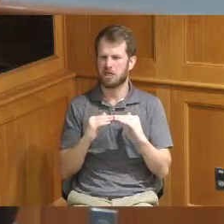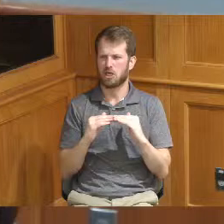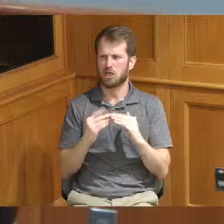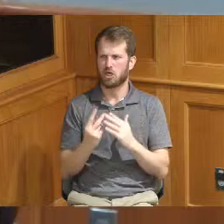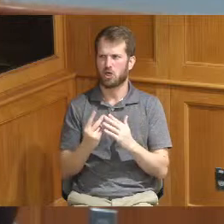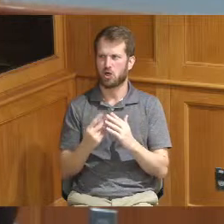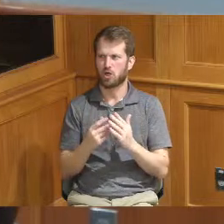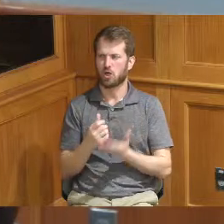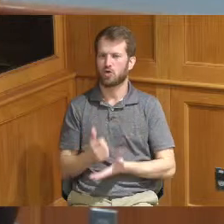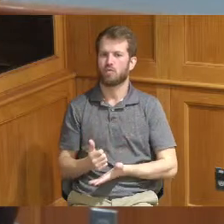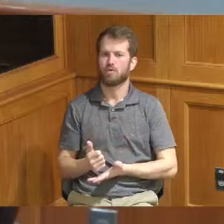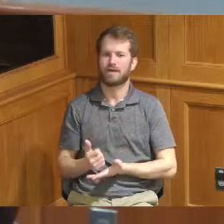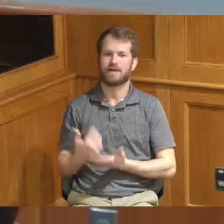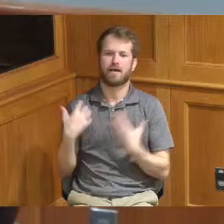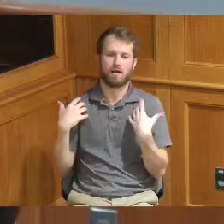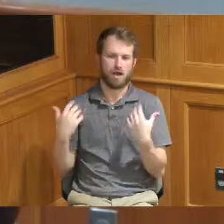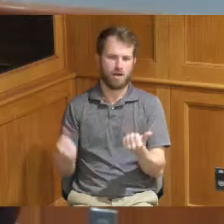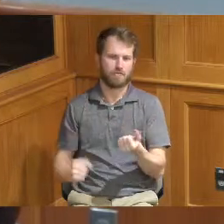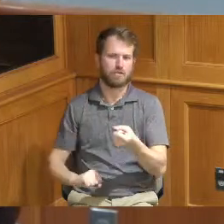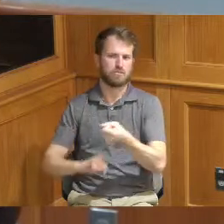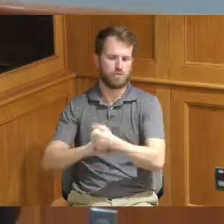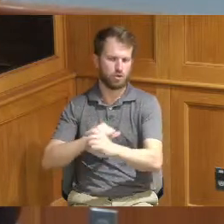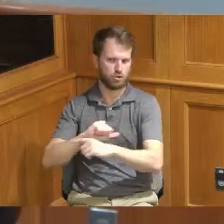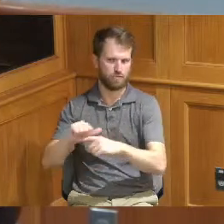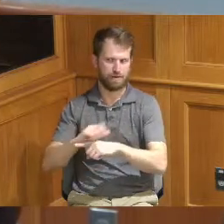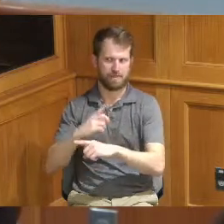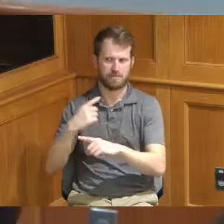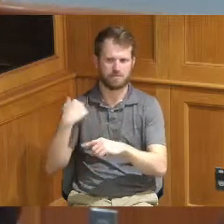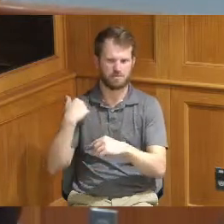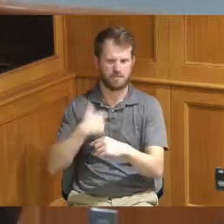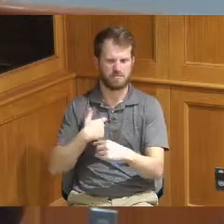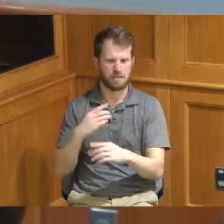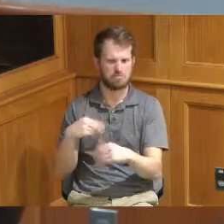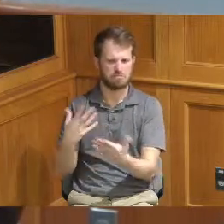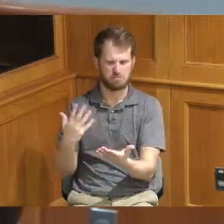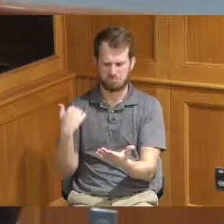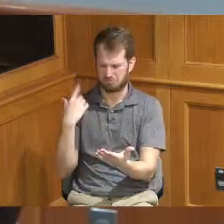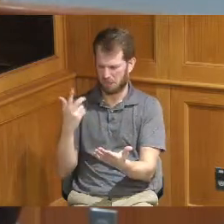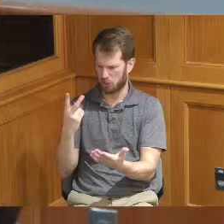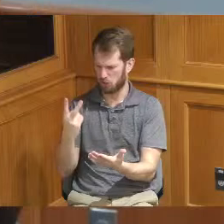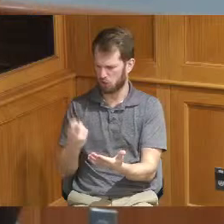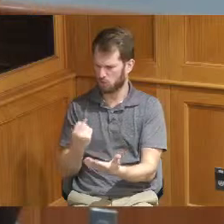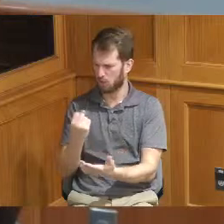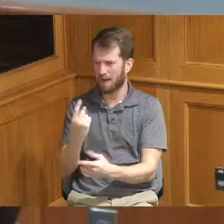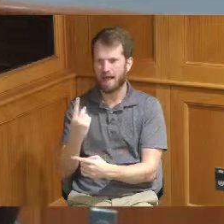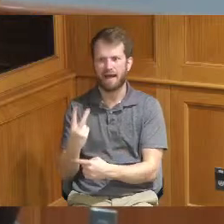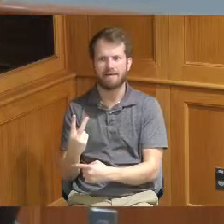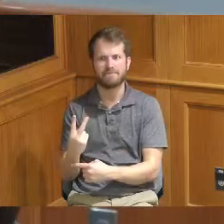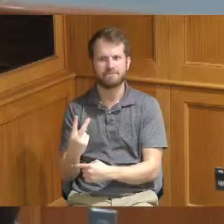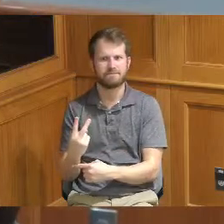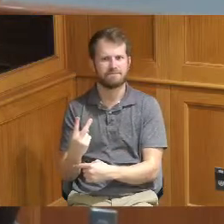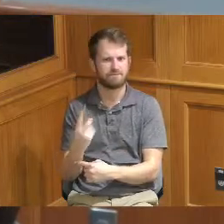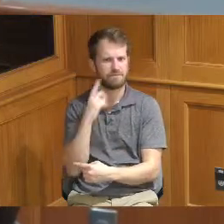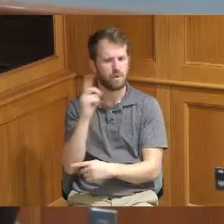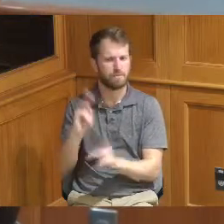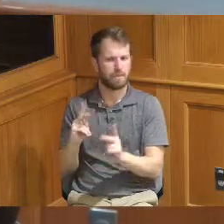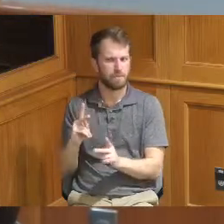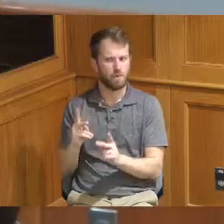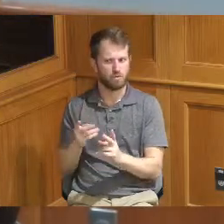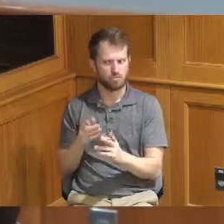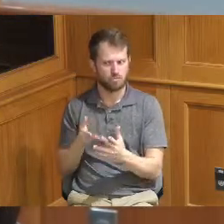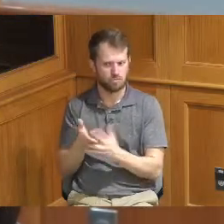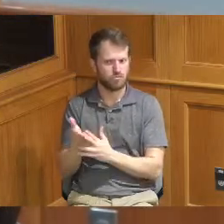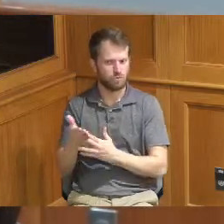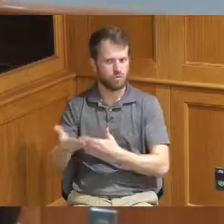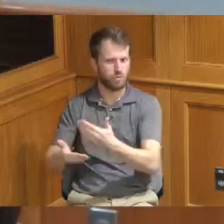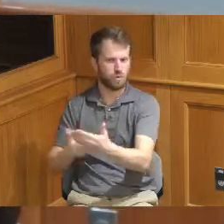recovery supporter trainings for the past about 2.5 years for people in recovery, that they're